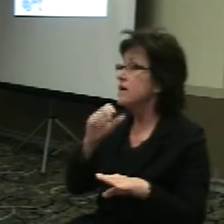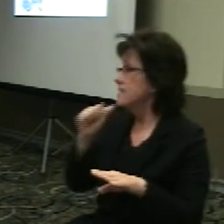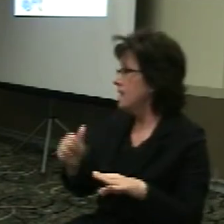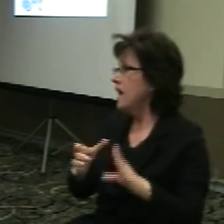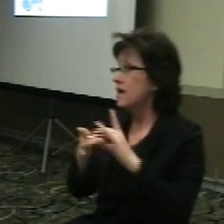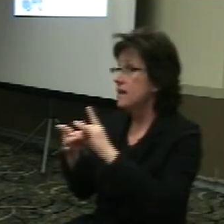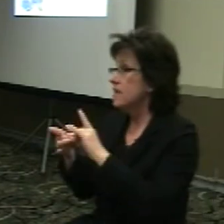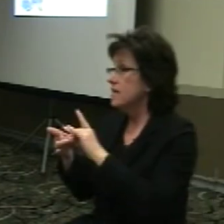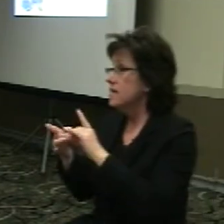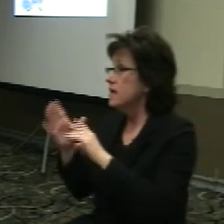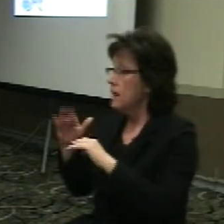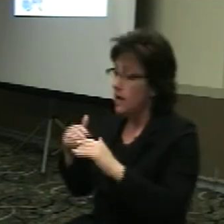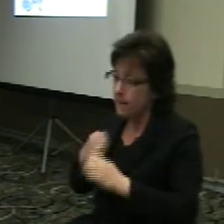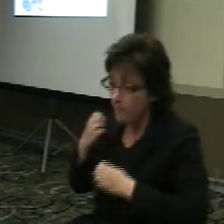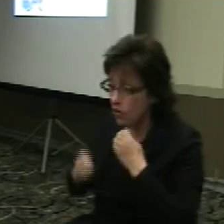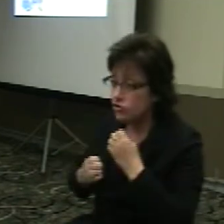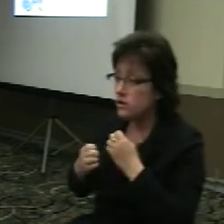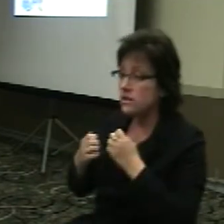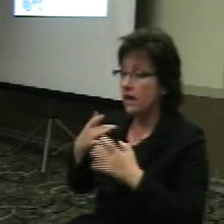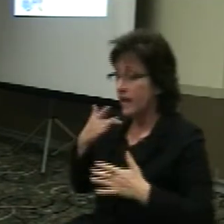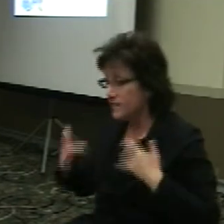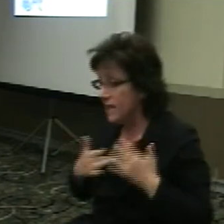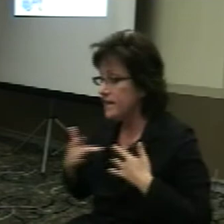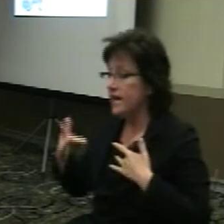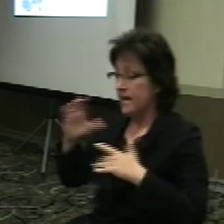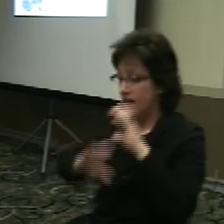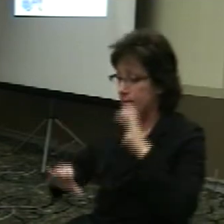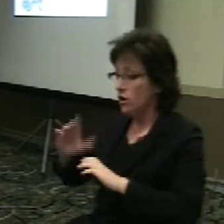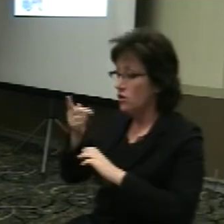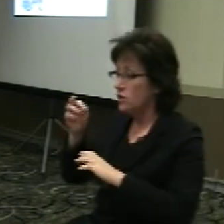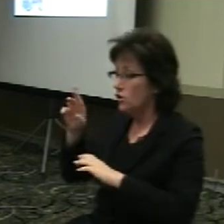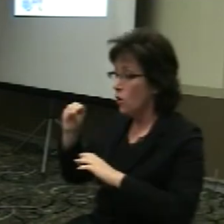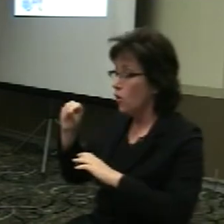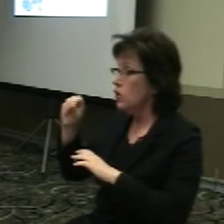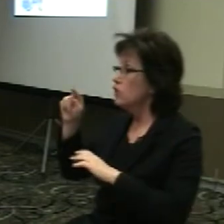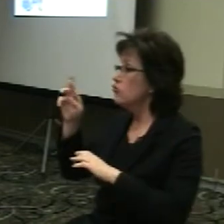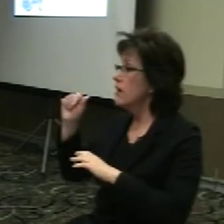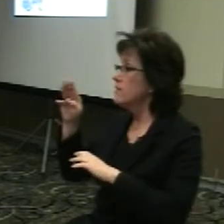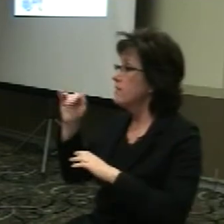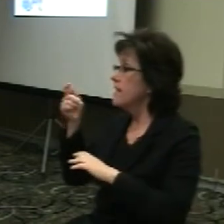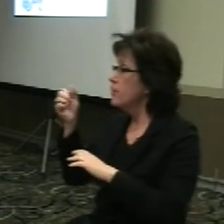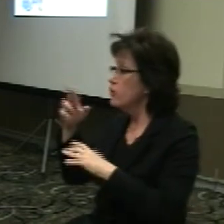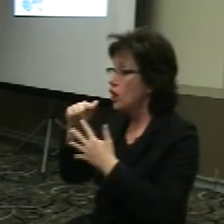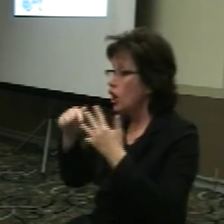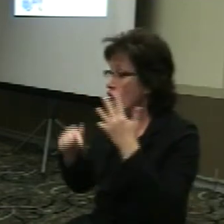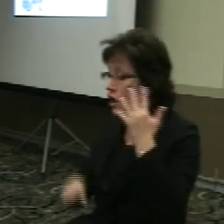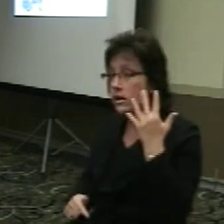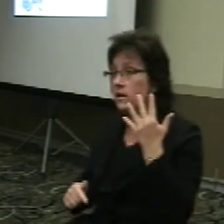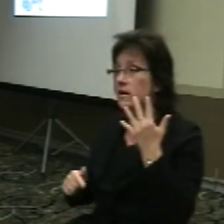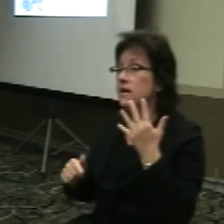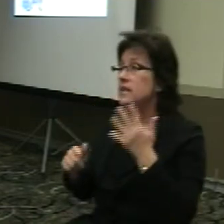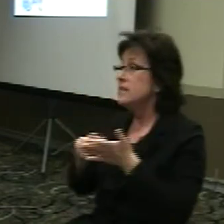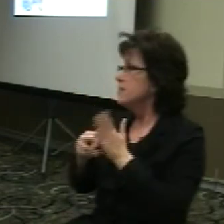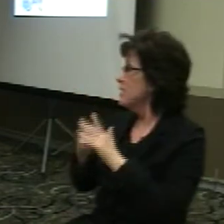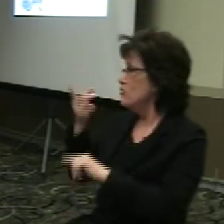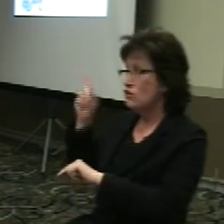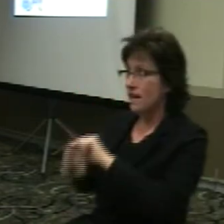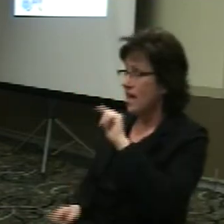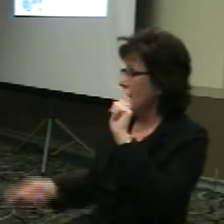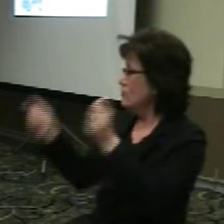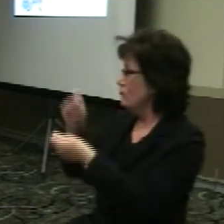by emotion, anxiety, the chemical neurotransmitters, all these kinds of things. Does that mean it cannot be changed?